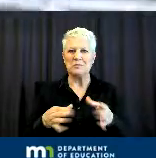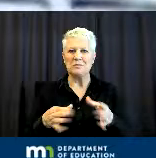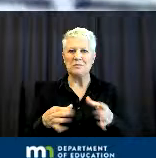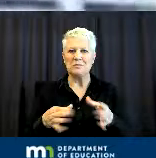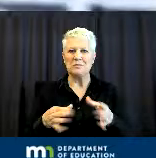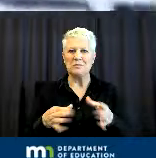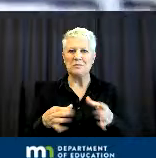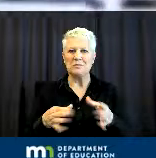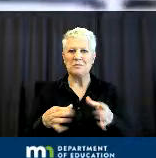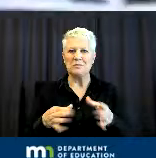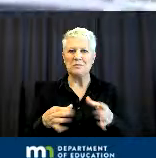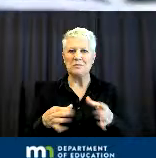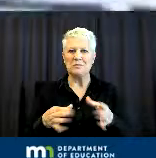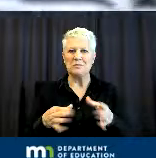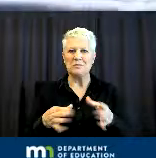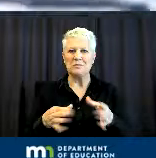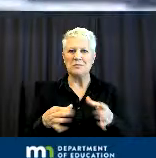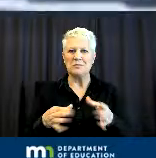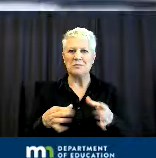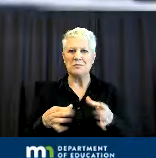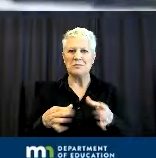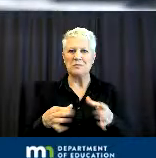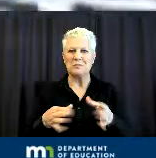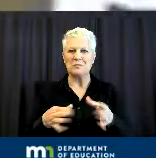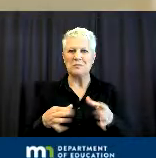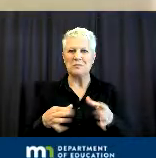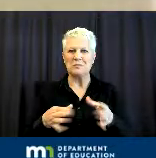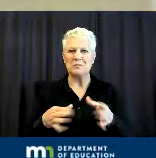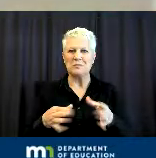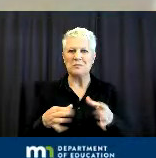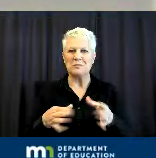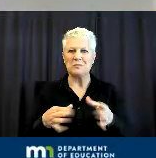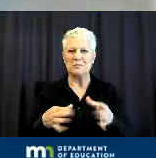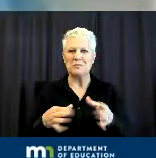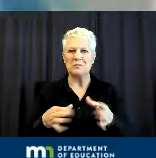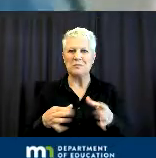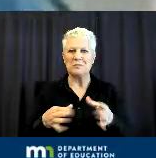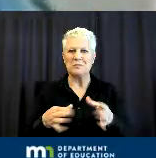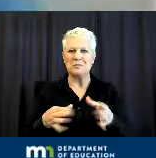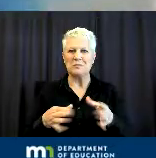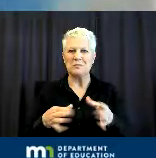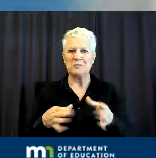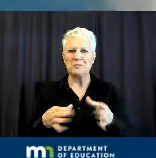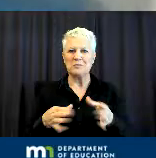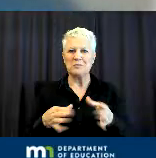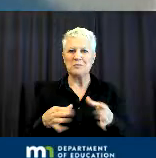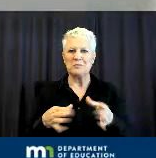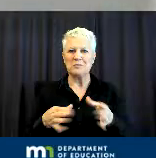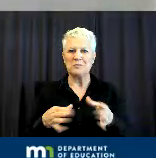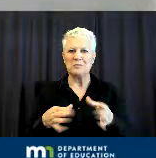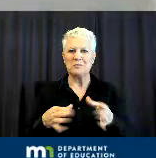change his diaper and whatnot. But he likes to play in bed. It's really the biggest thing.